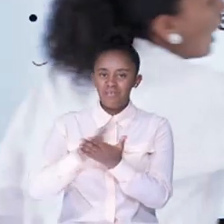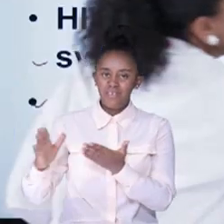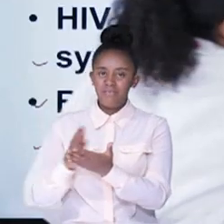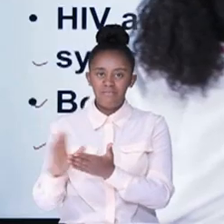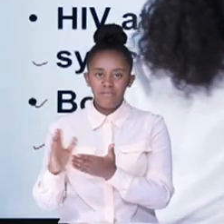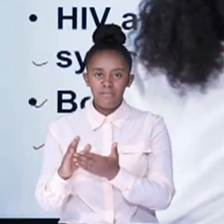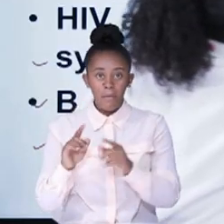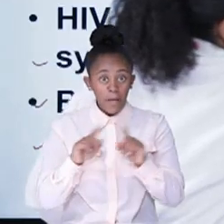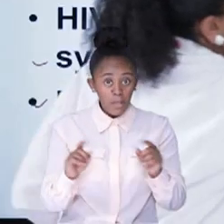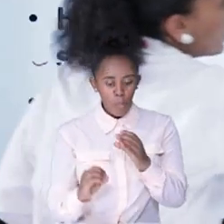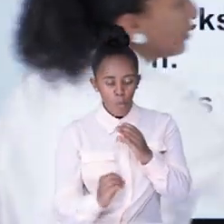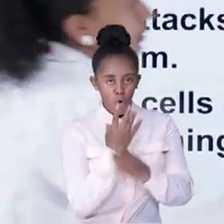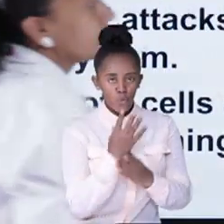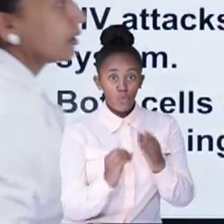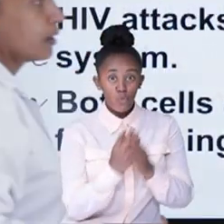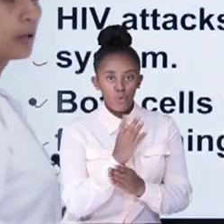producing antibodies.